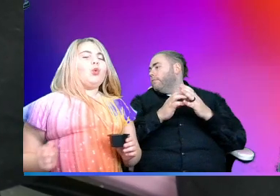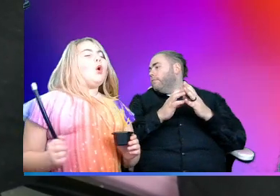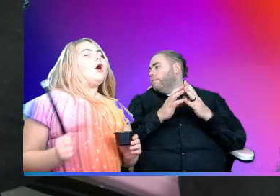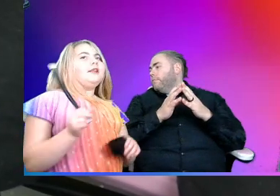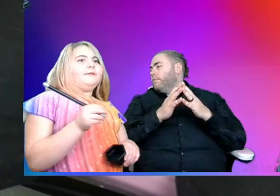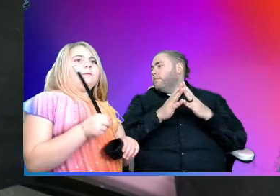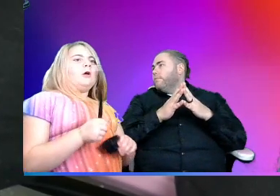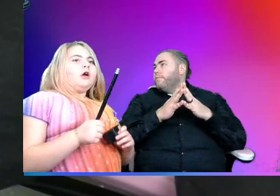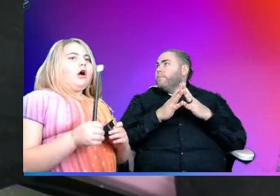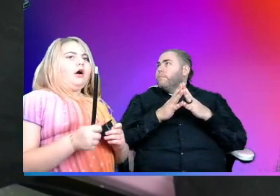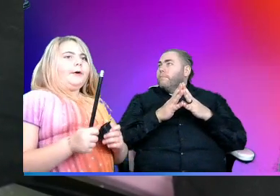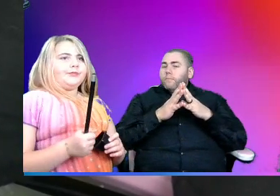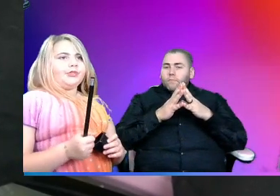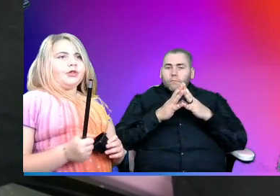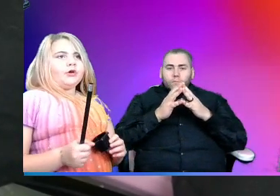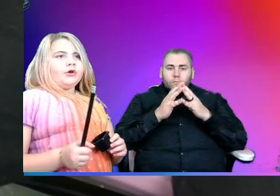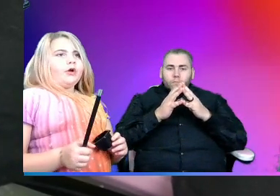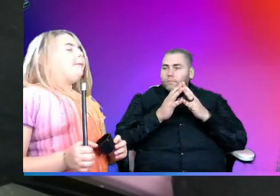magic wand